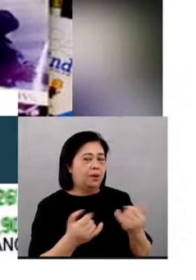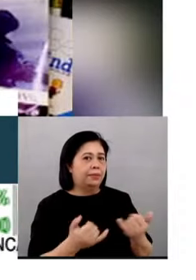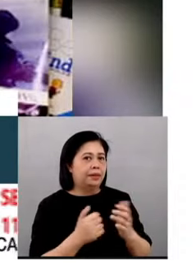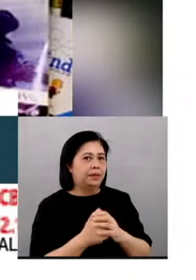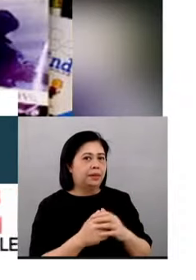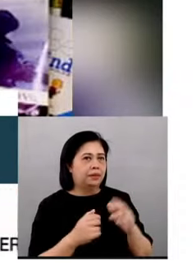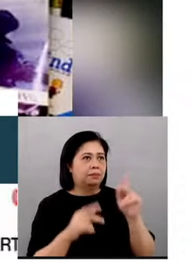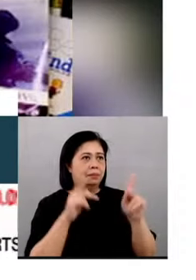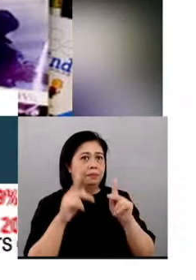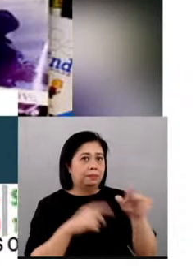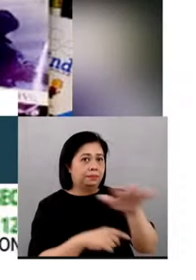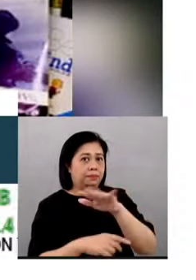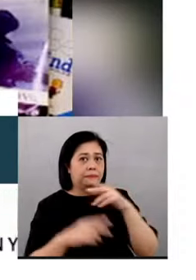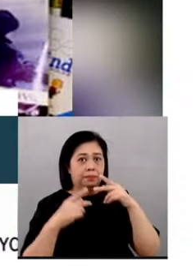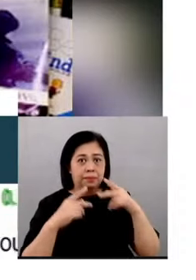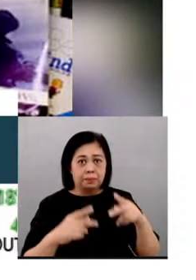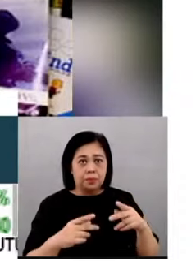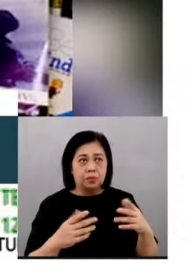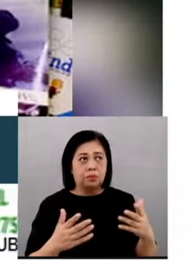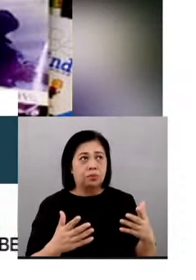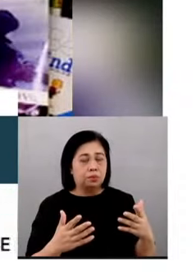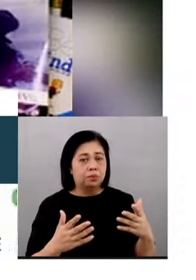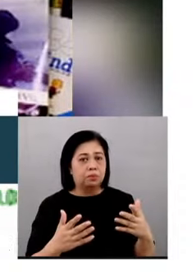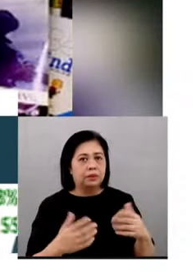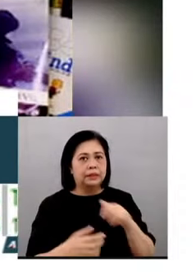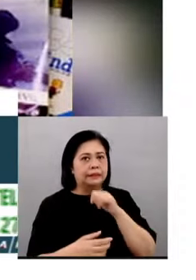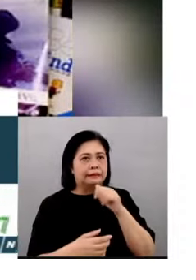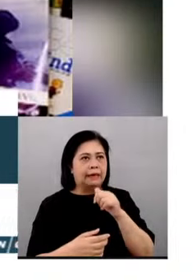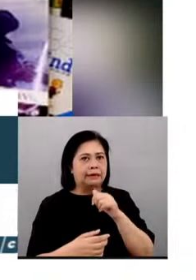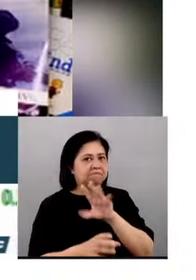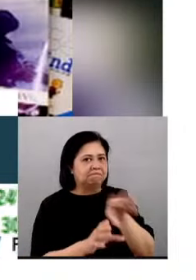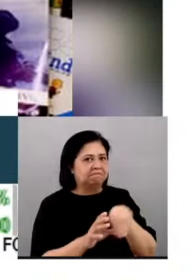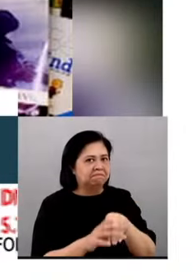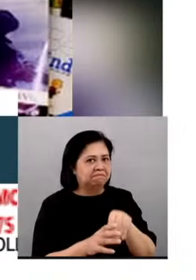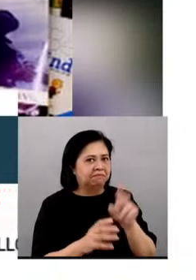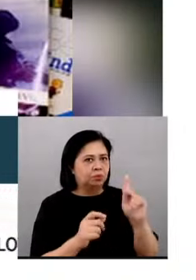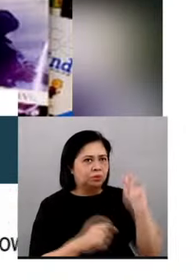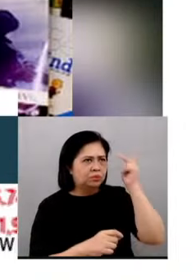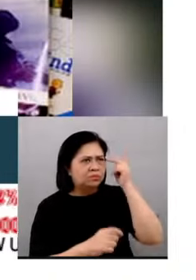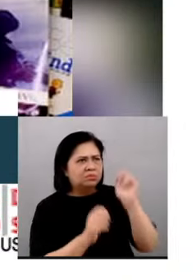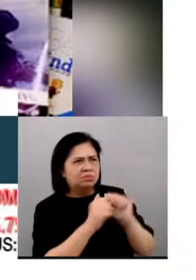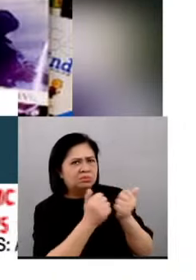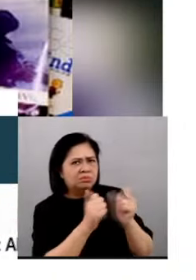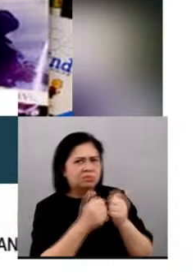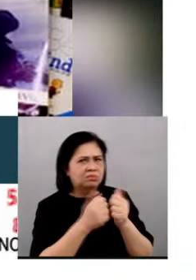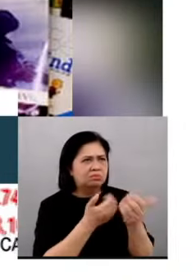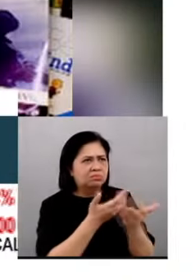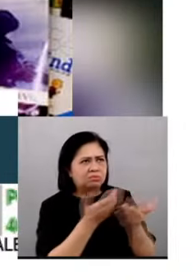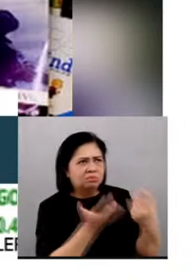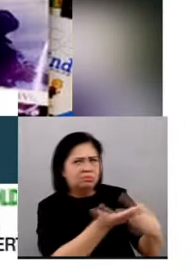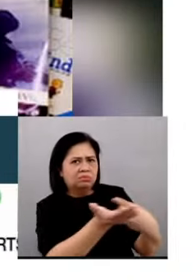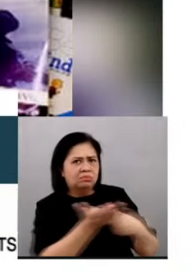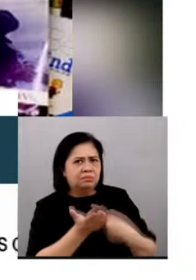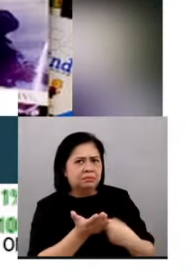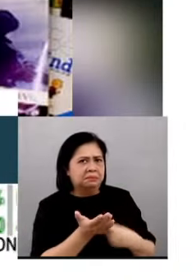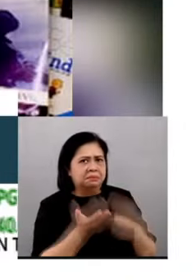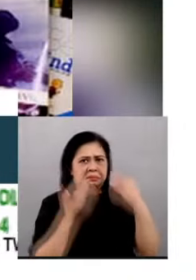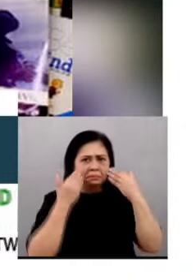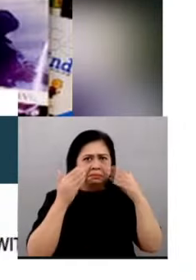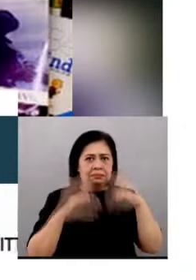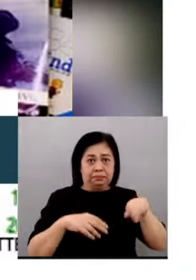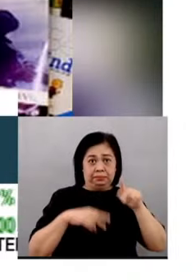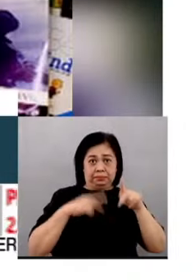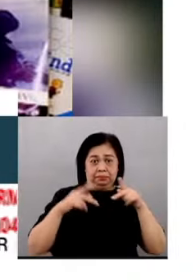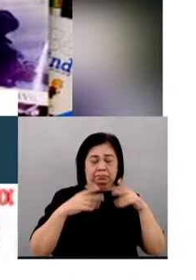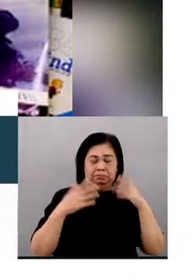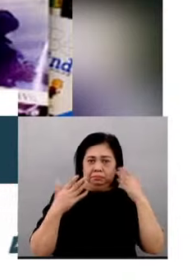public, we're not in the loop in how the politicians are making the decisions. So